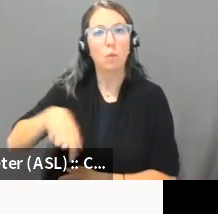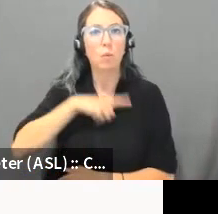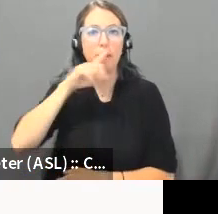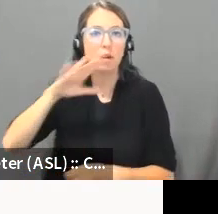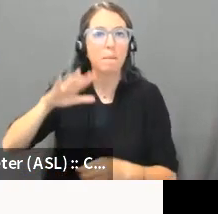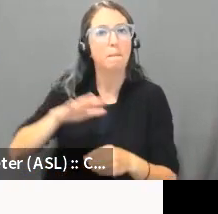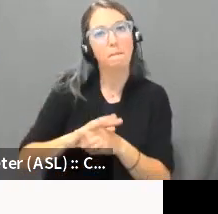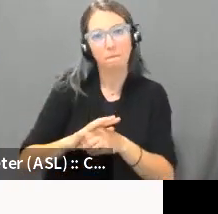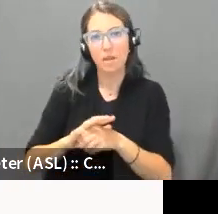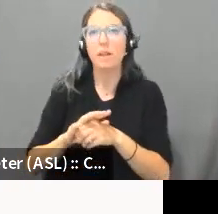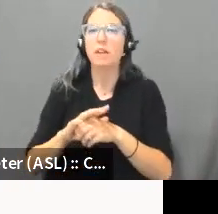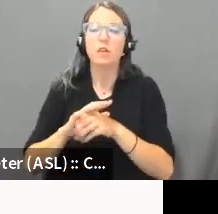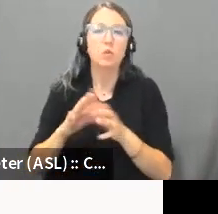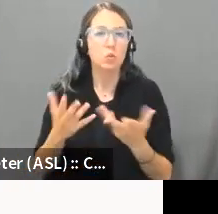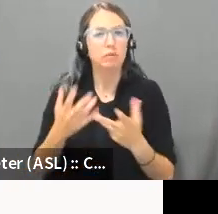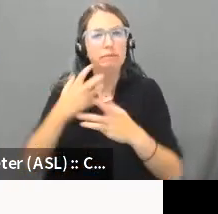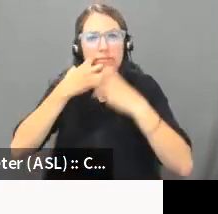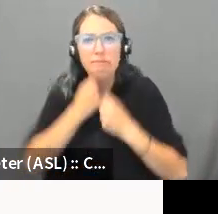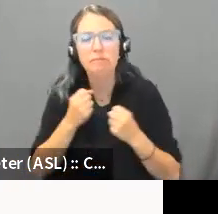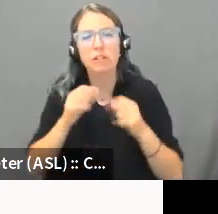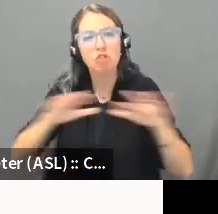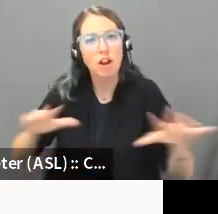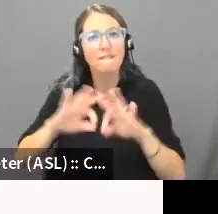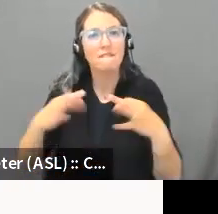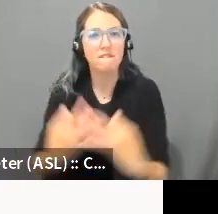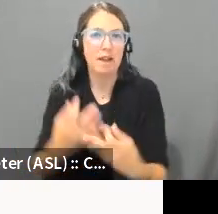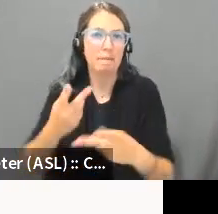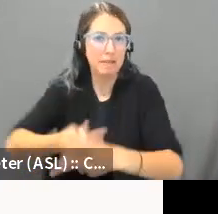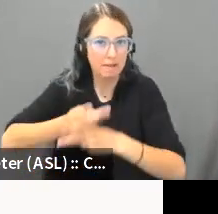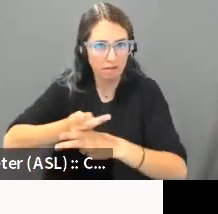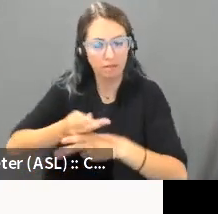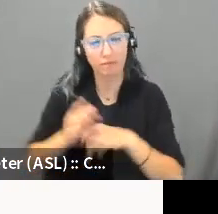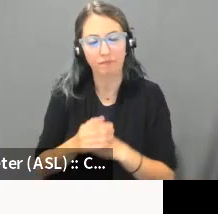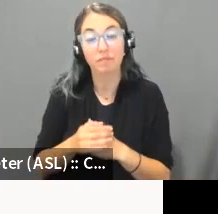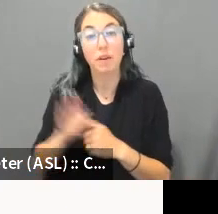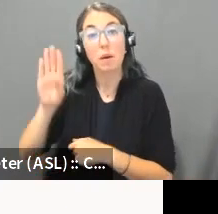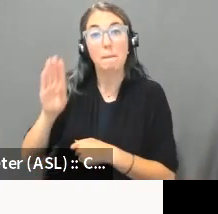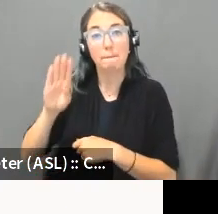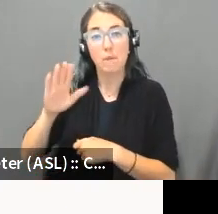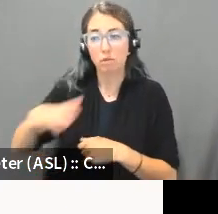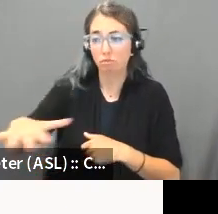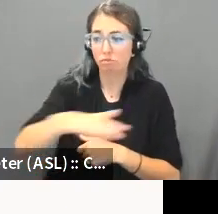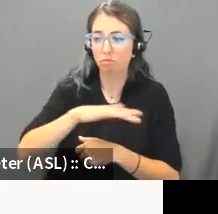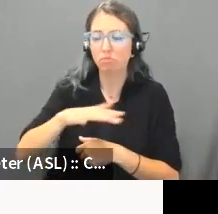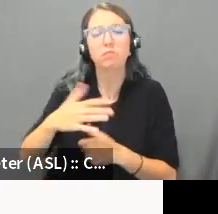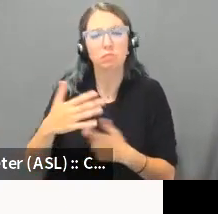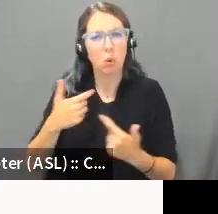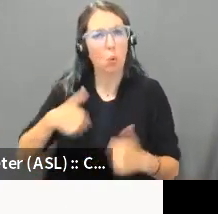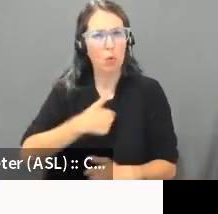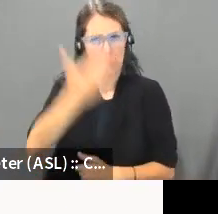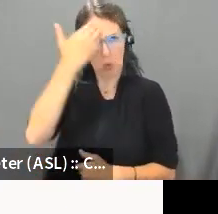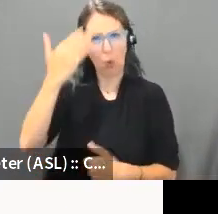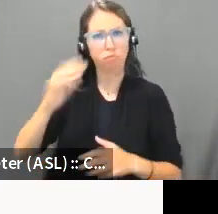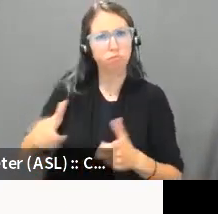child, family, and community well-being. We know that the answers to challenges facing Boston neighborhoods are in the community, and so